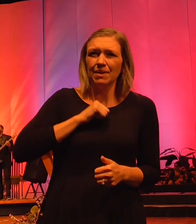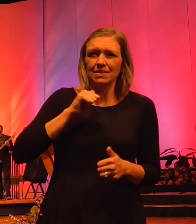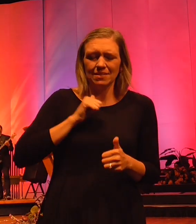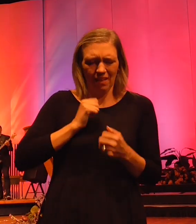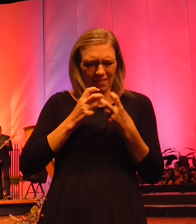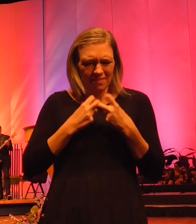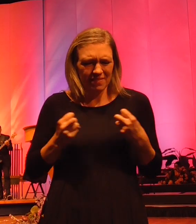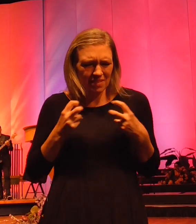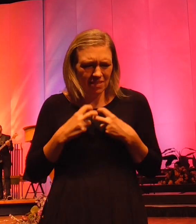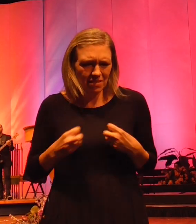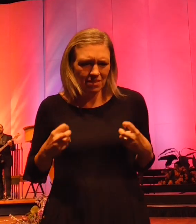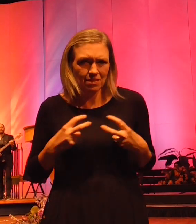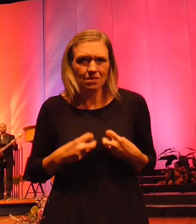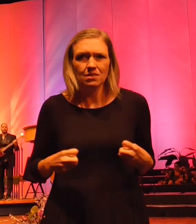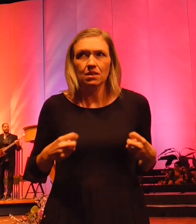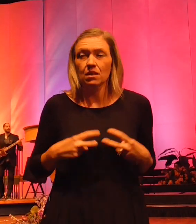myself,